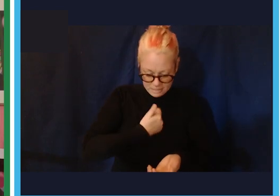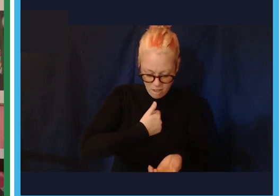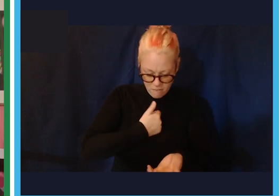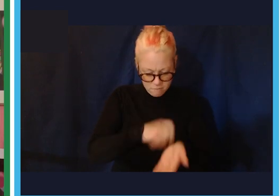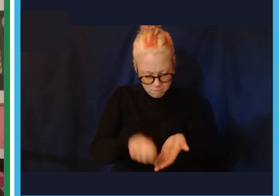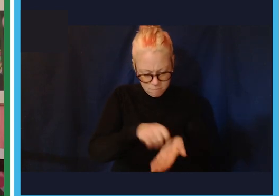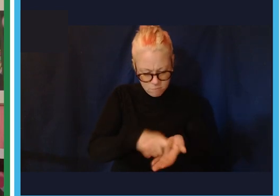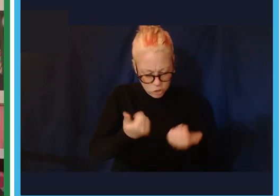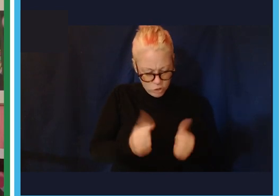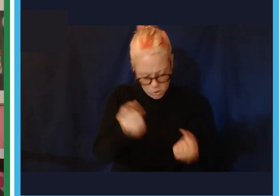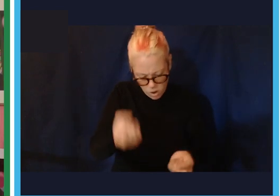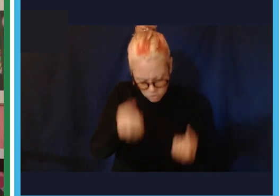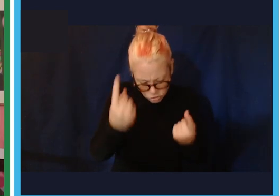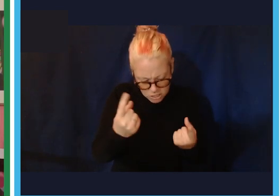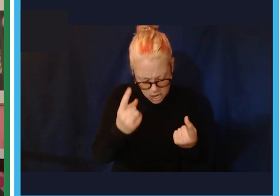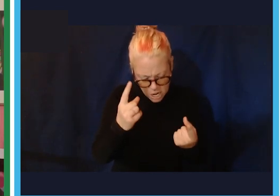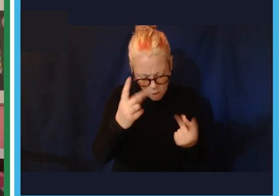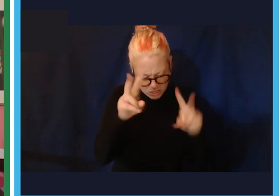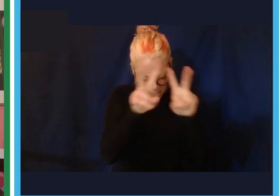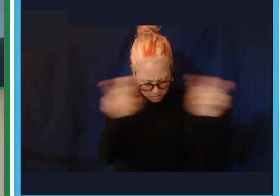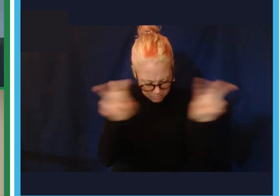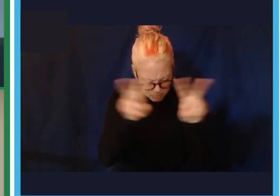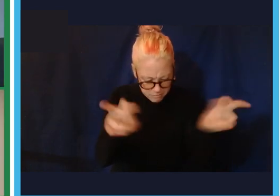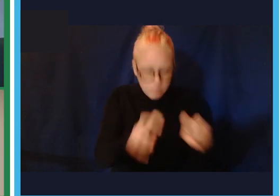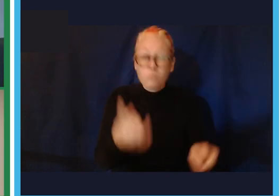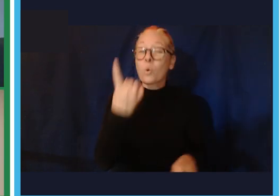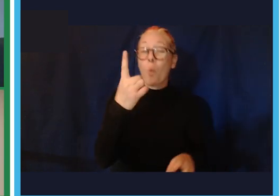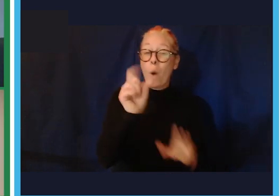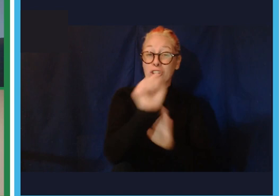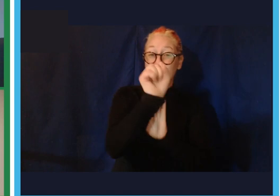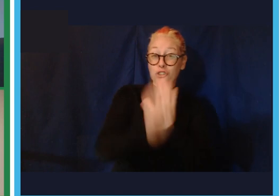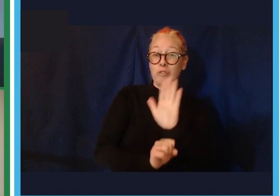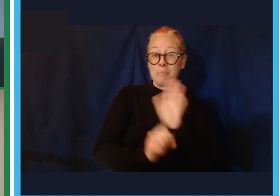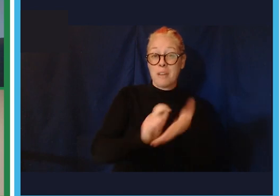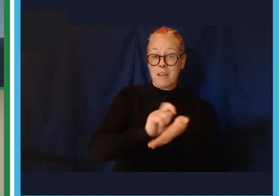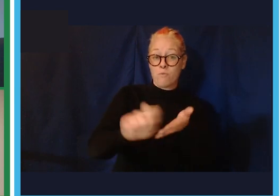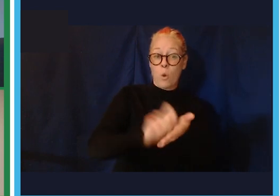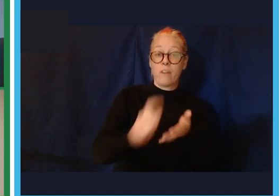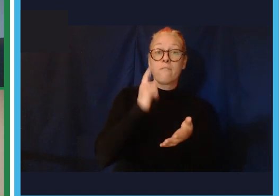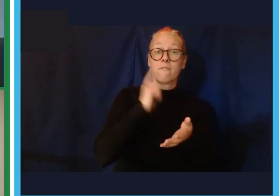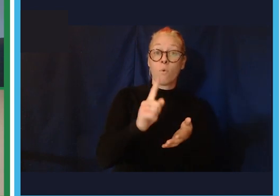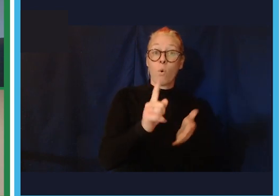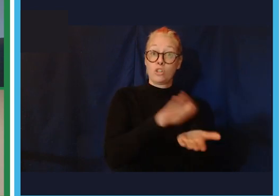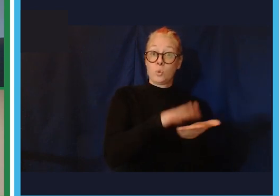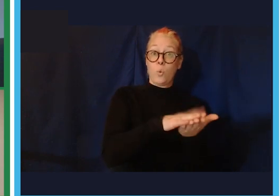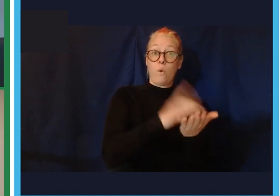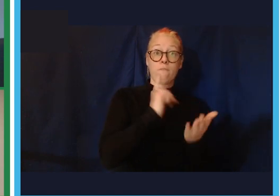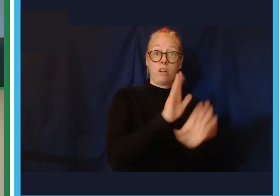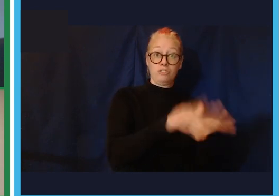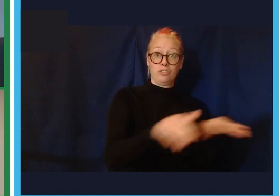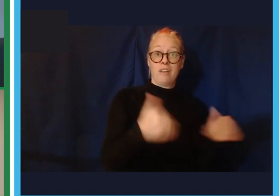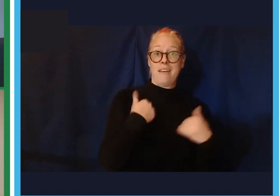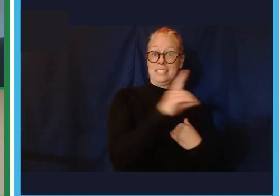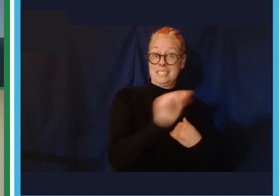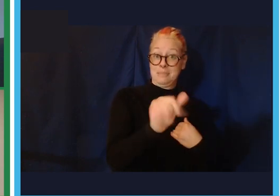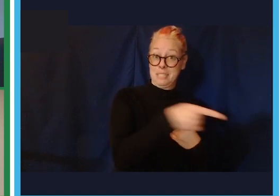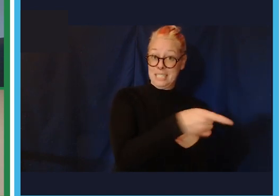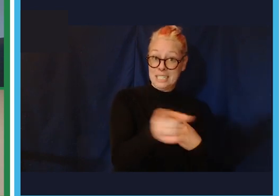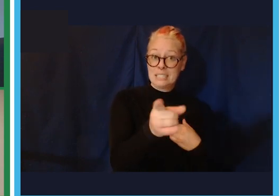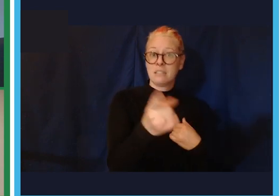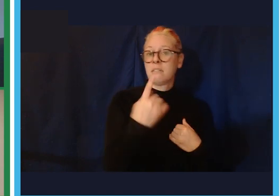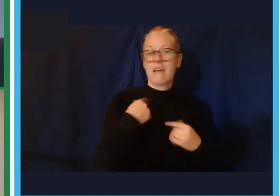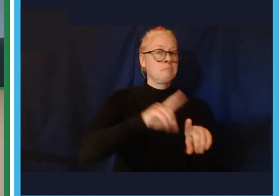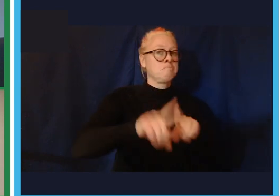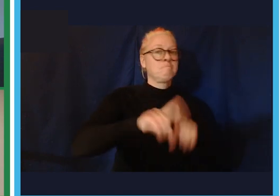neurodiverse characters in it. And as I was doing my research, that's where I was able to understand myself and my disability. And so